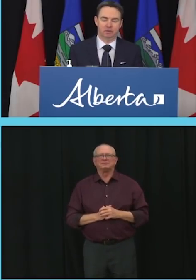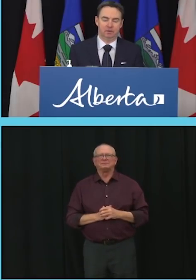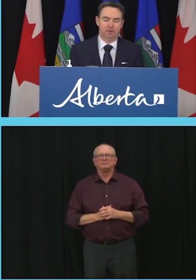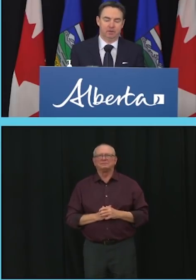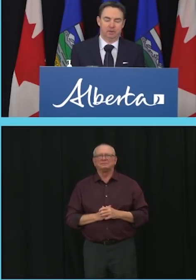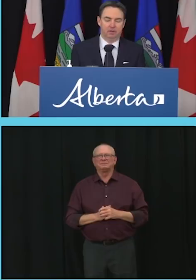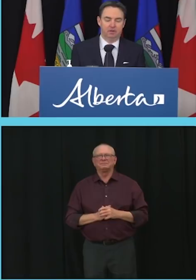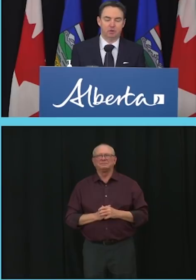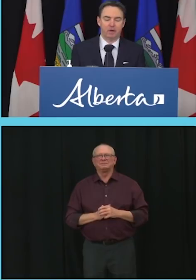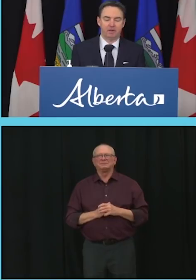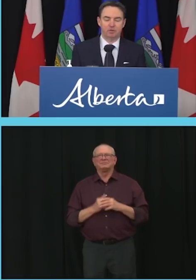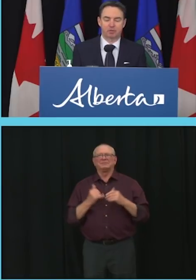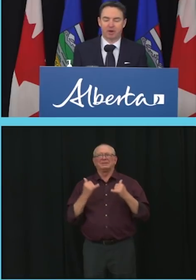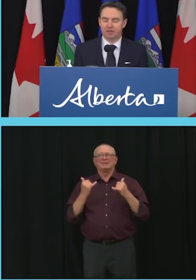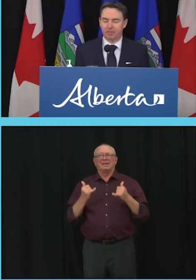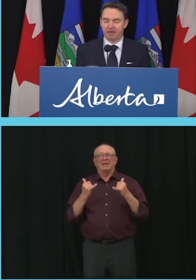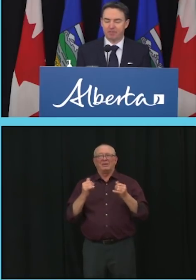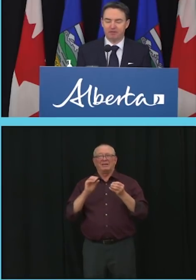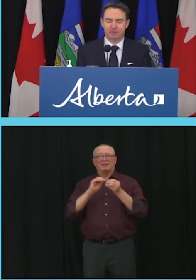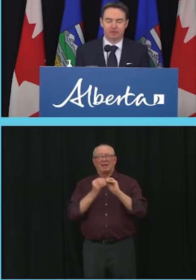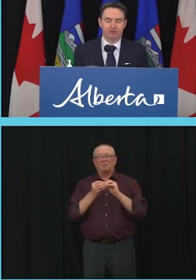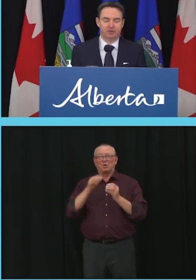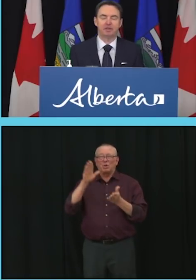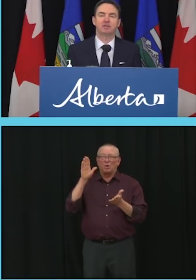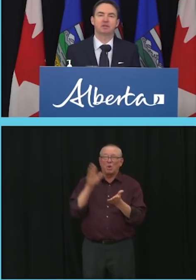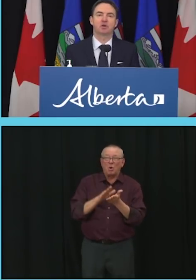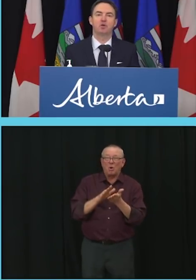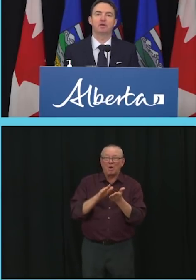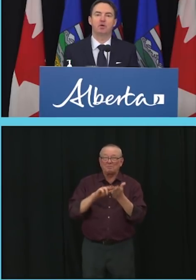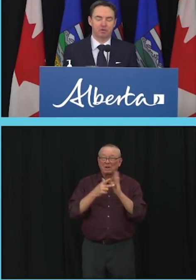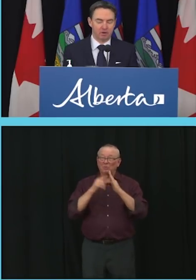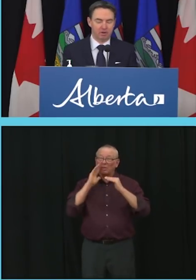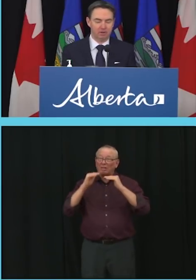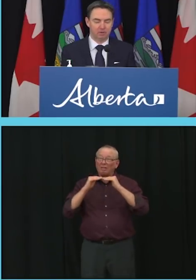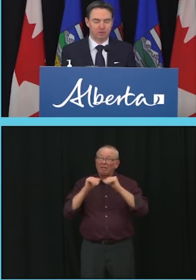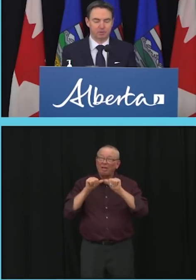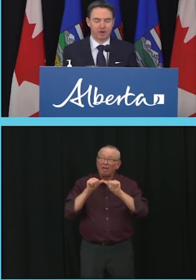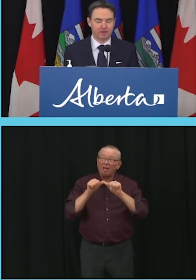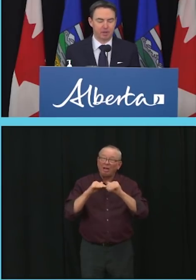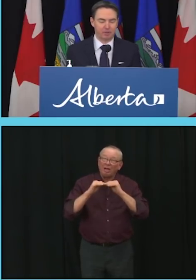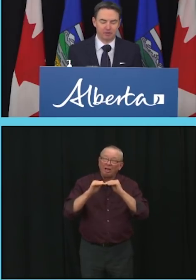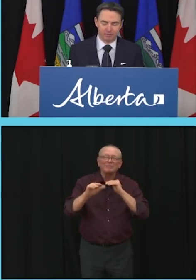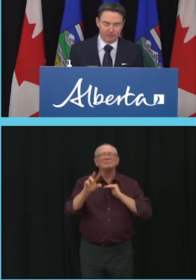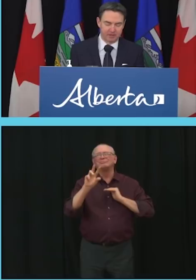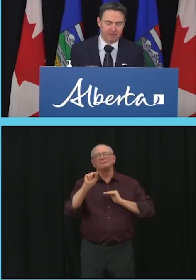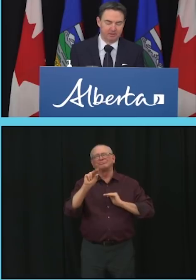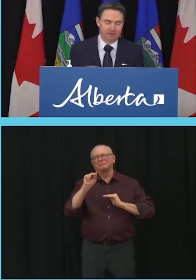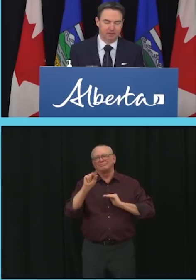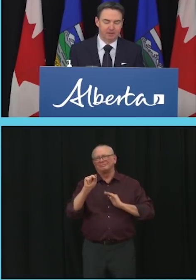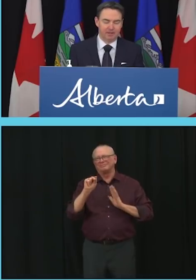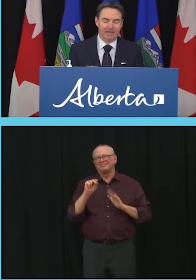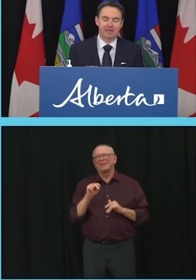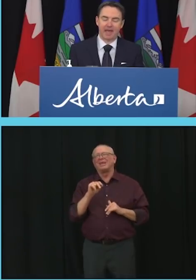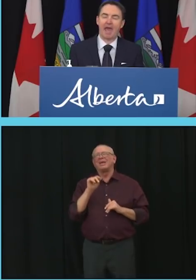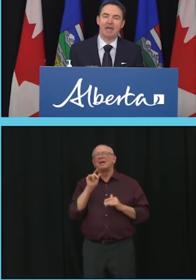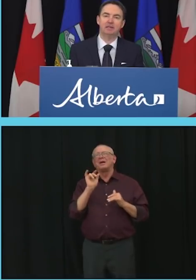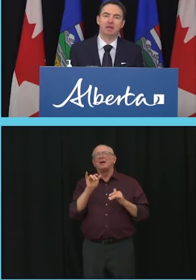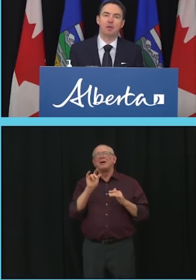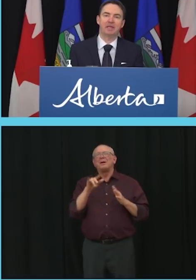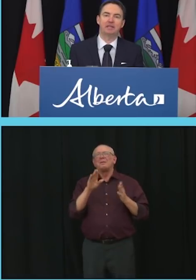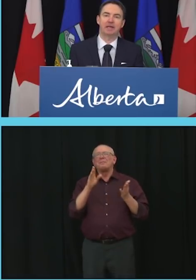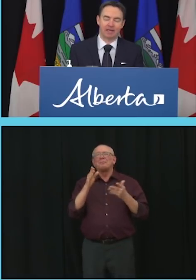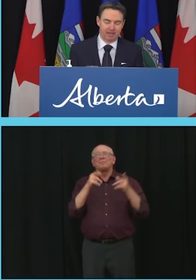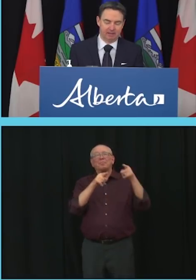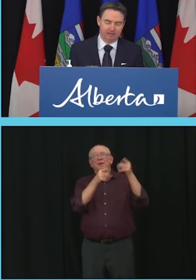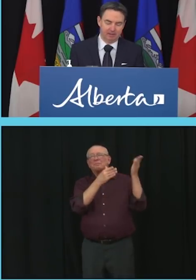low. This wave was brought into Banff by visitors just as COVID overall was brought into Alberta from outside. It can